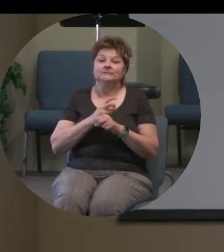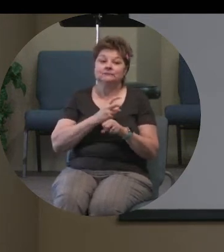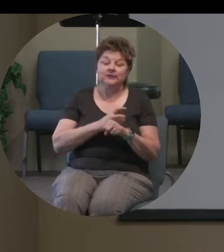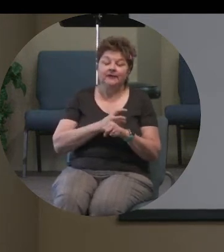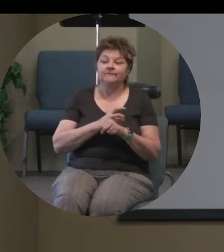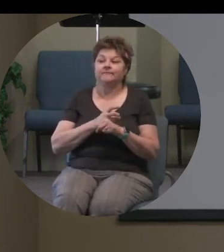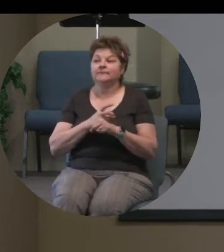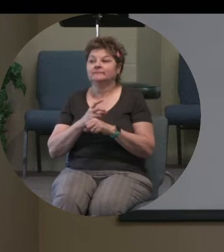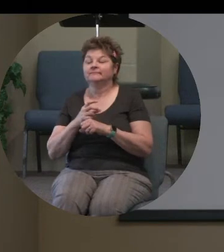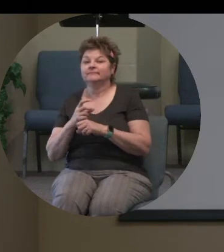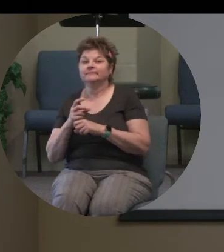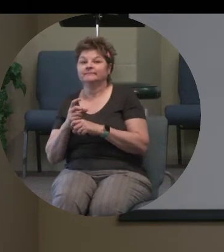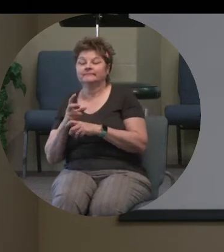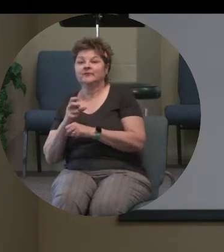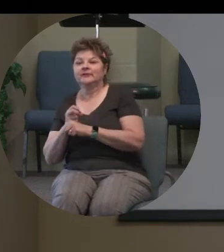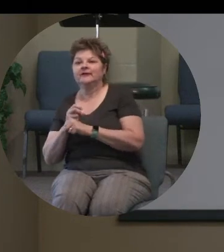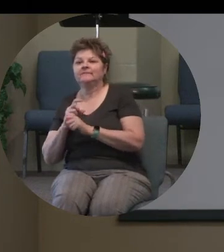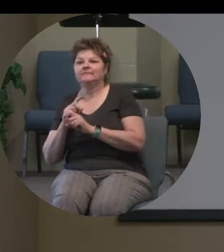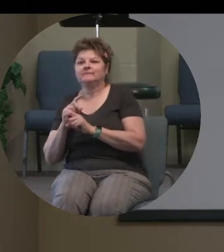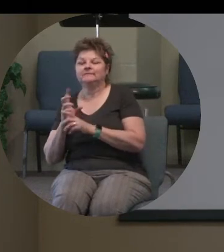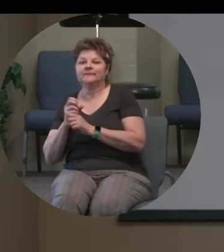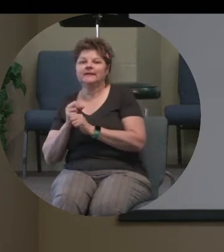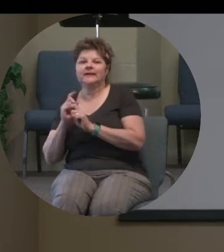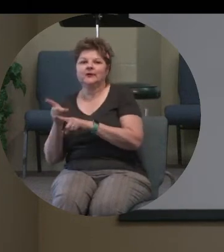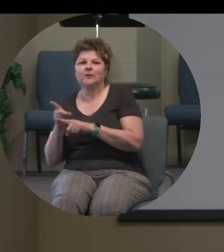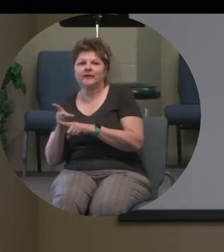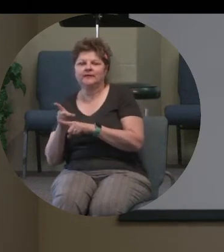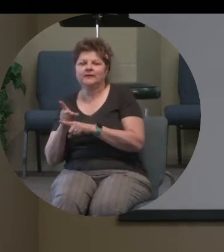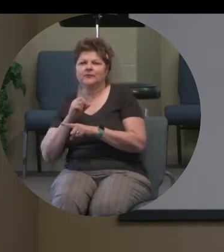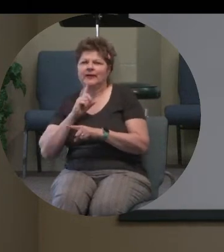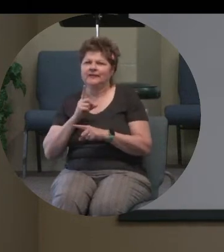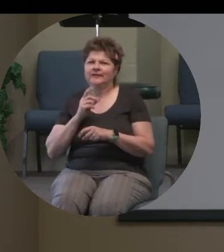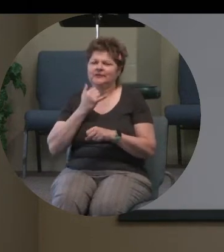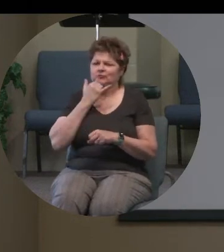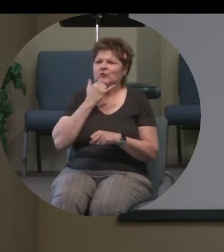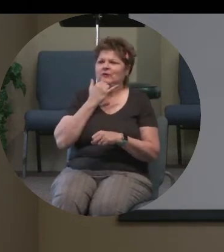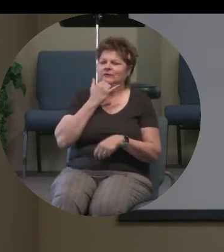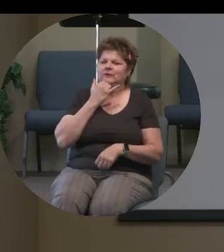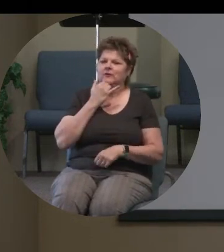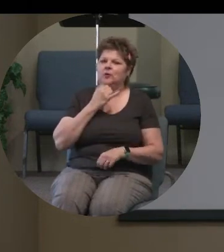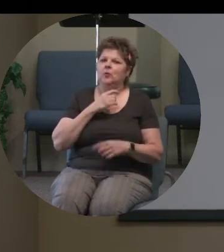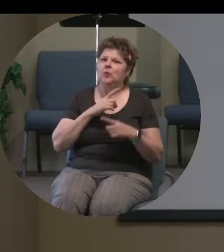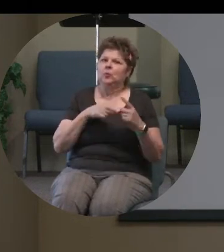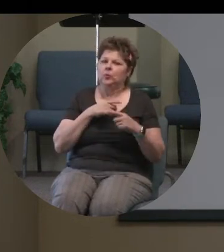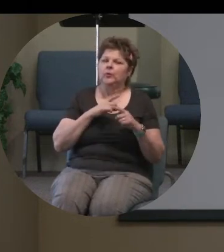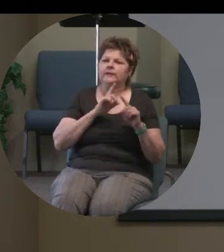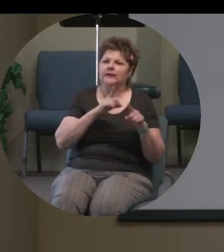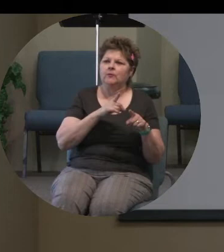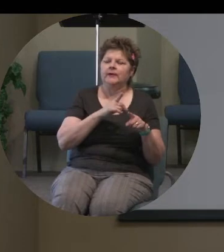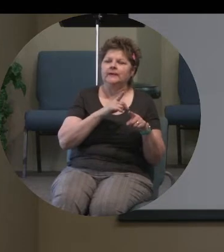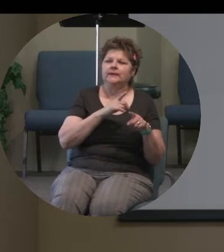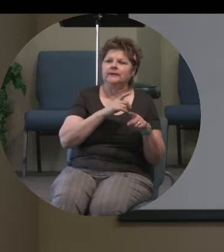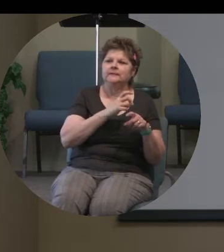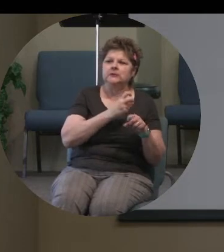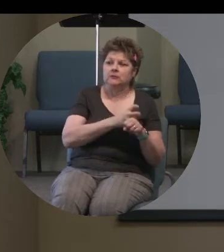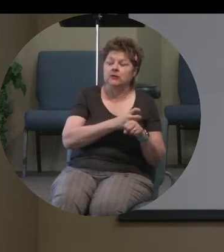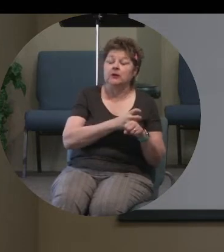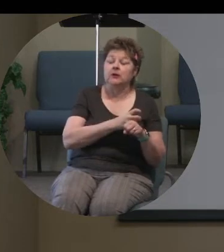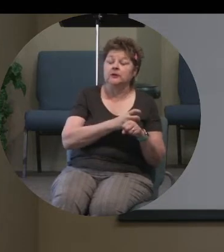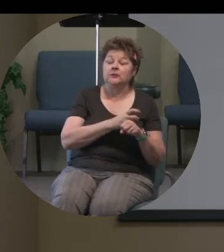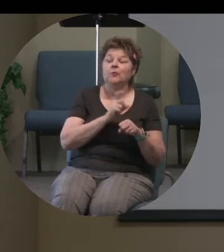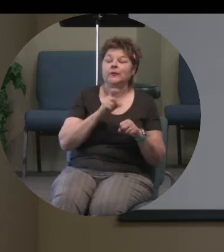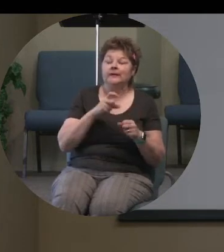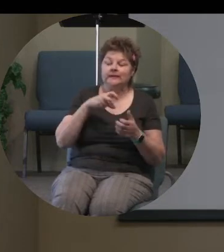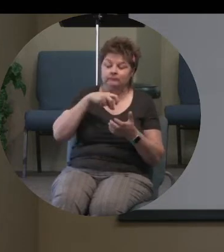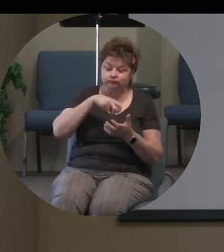right? We've all heard that. And the reality is, I think that's completely wrong. When the going gets tough, I think we need to go to our knees. We need to